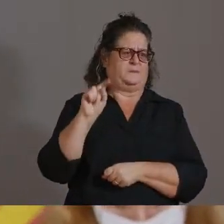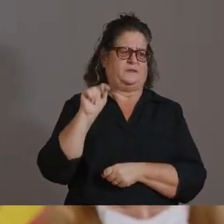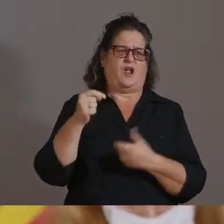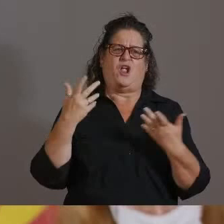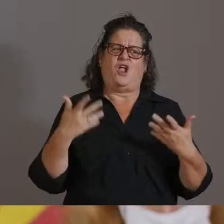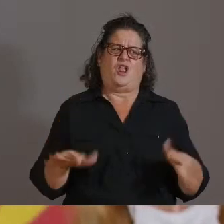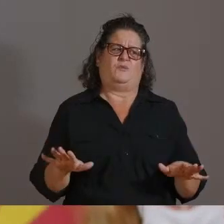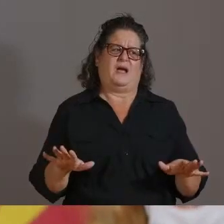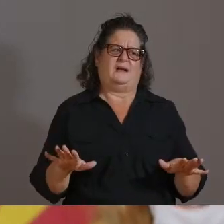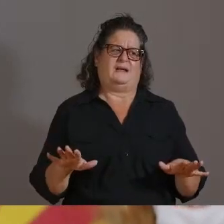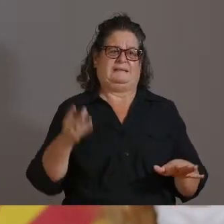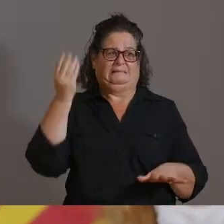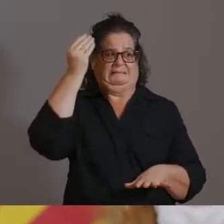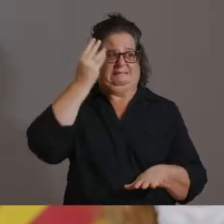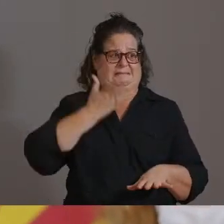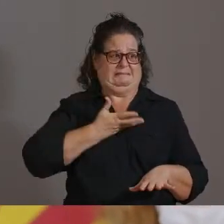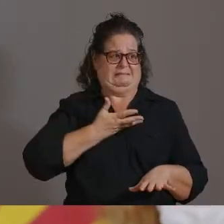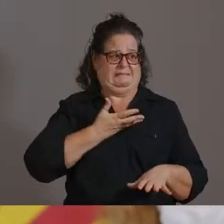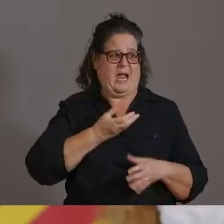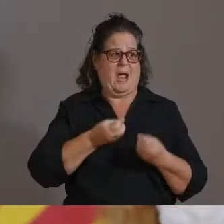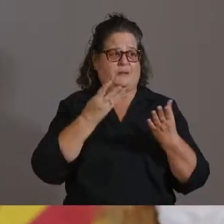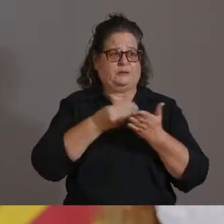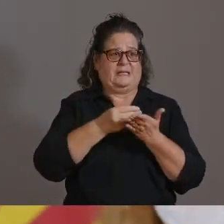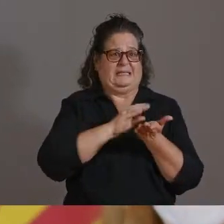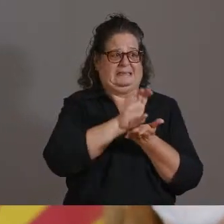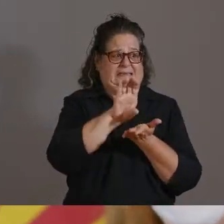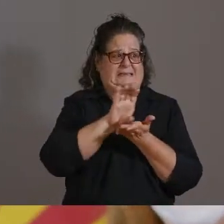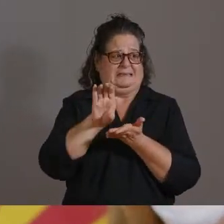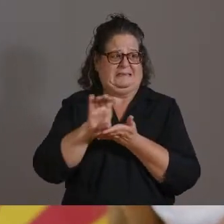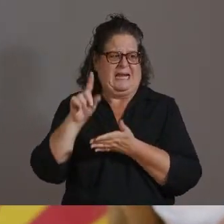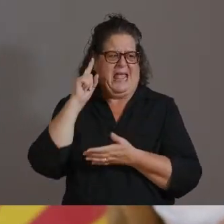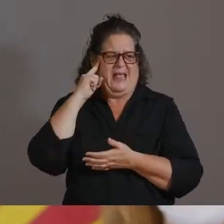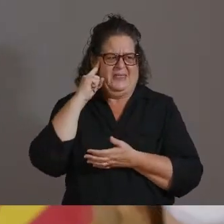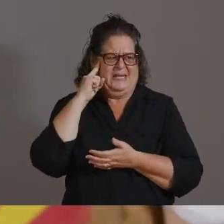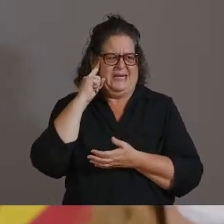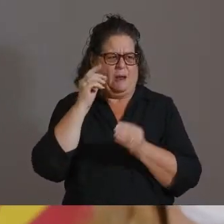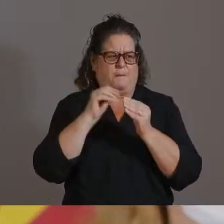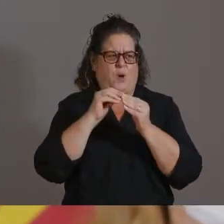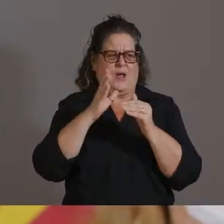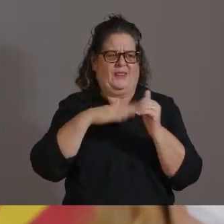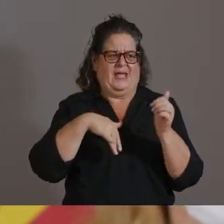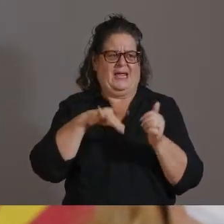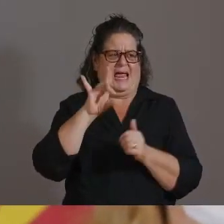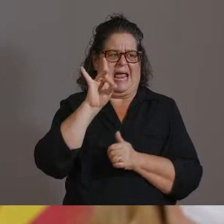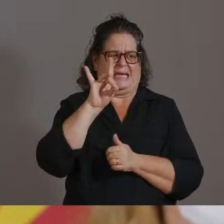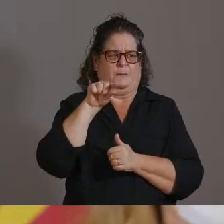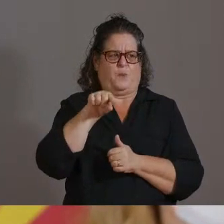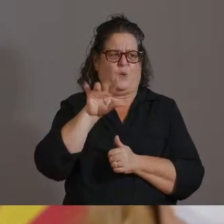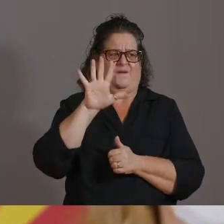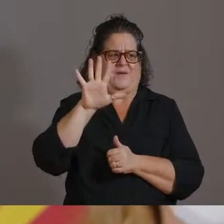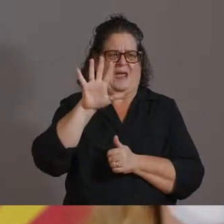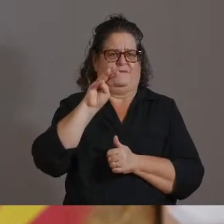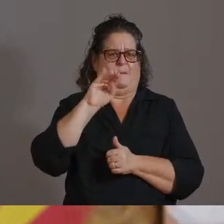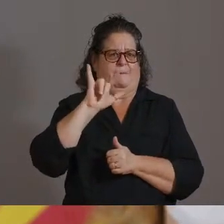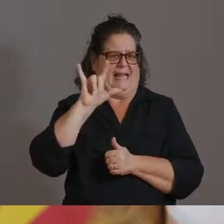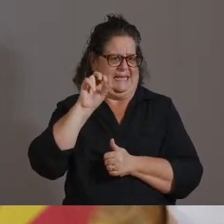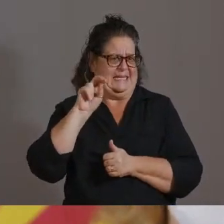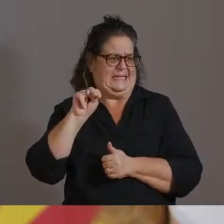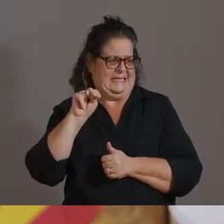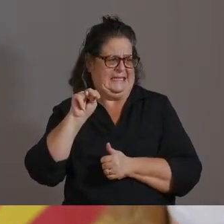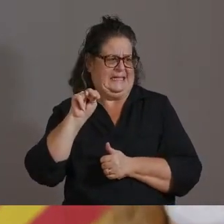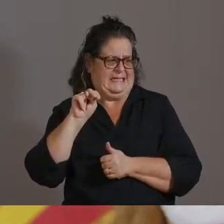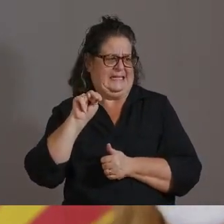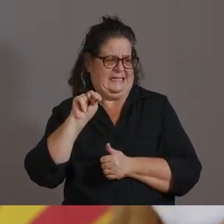distributed. I think it's been upwards of $8.5 billion to 1.1 million Arizonans. What